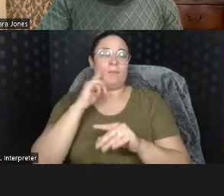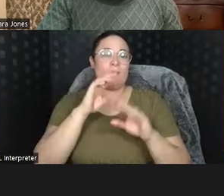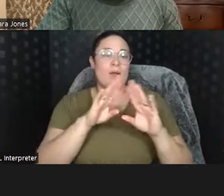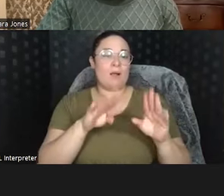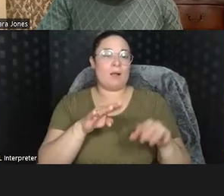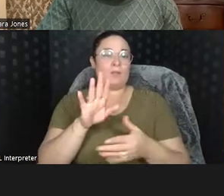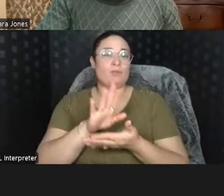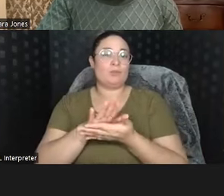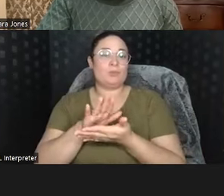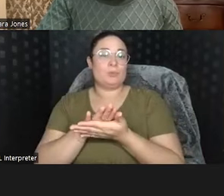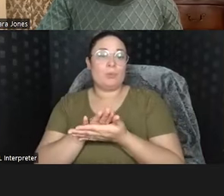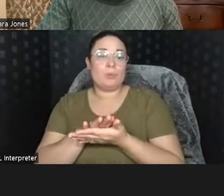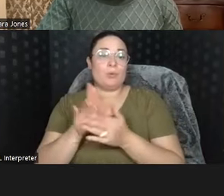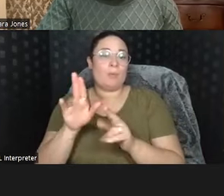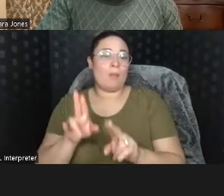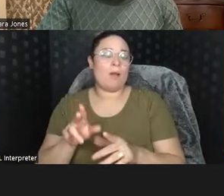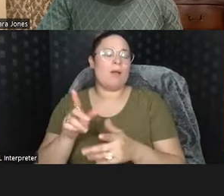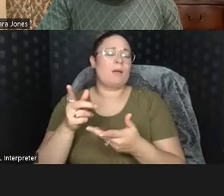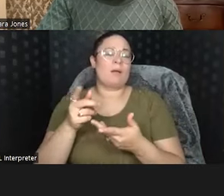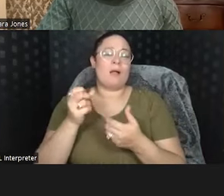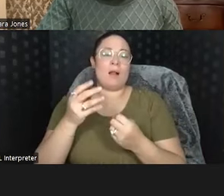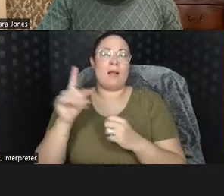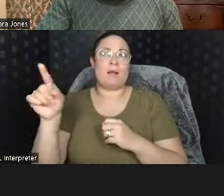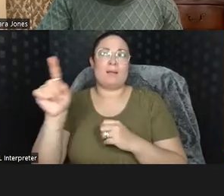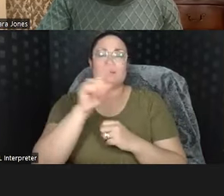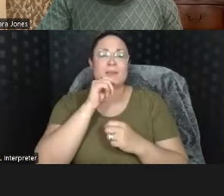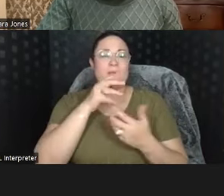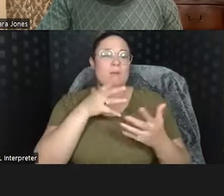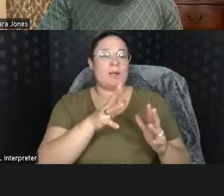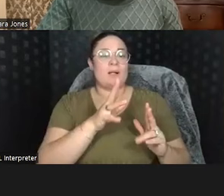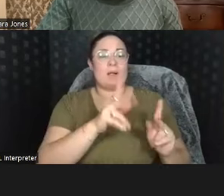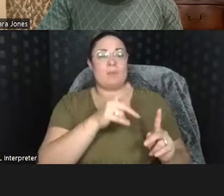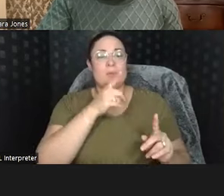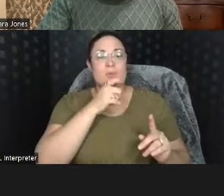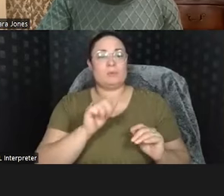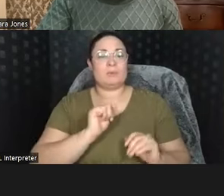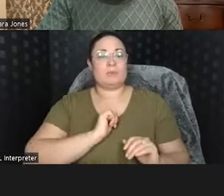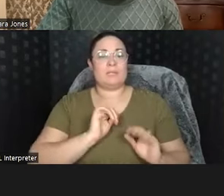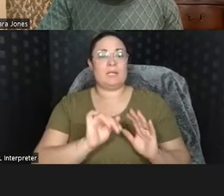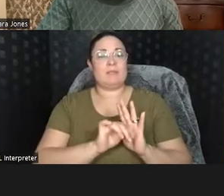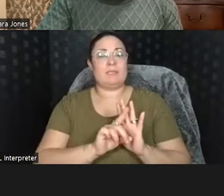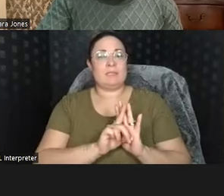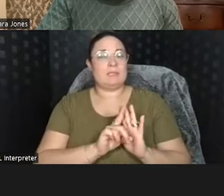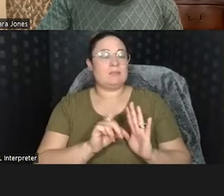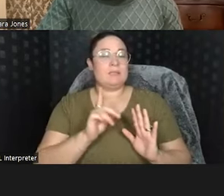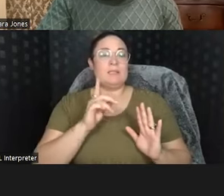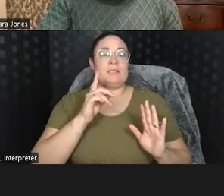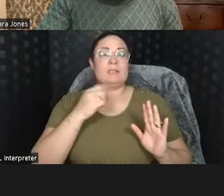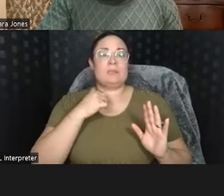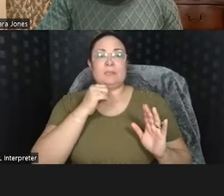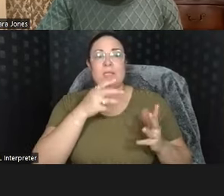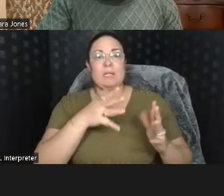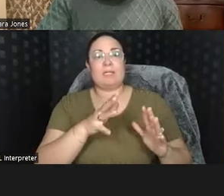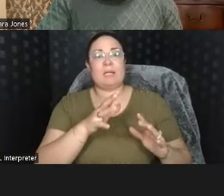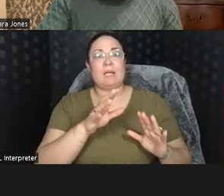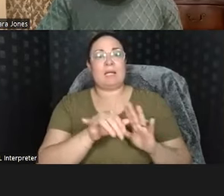for school, a lot of those institutions don't allow individuals to self-identify. They don't allow individuals. So